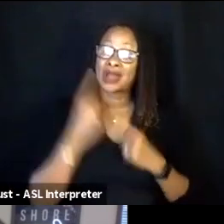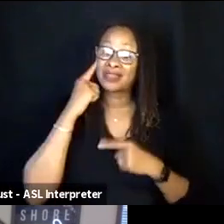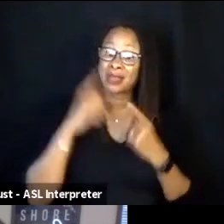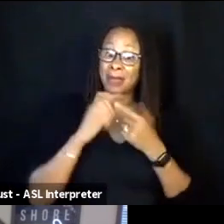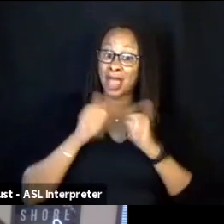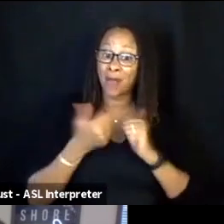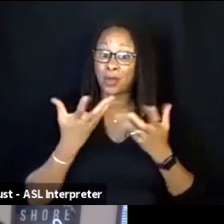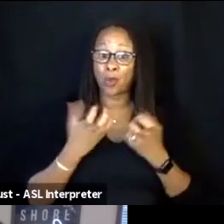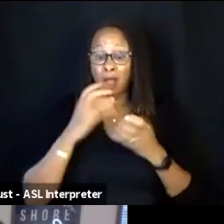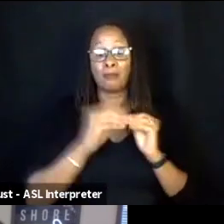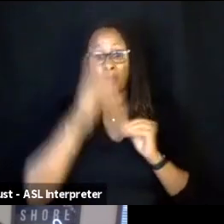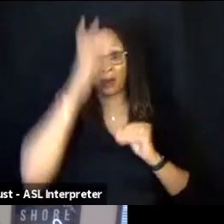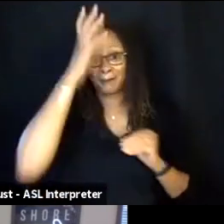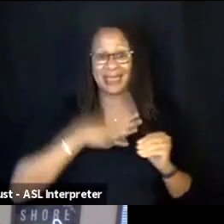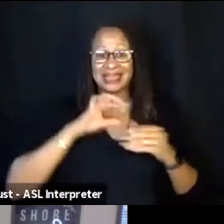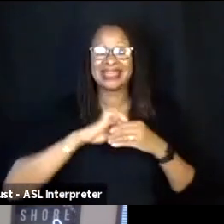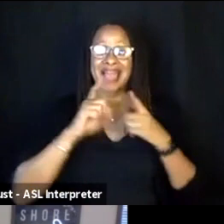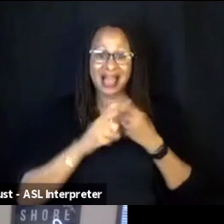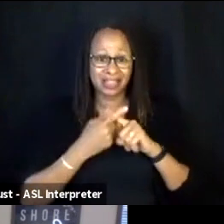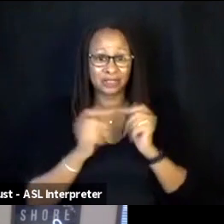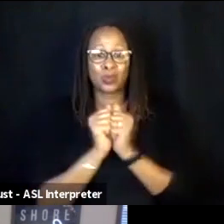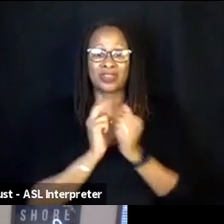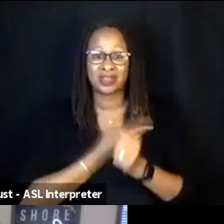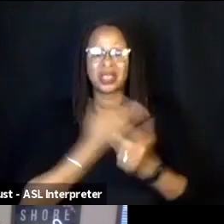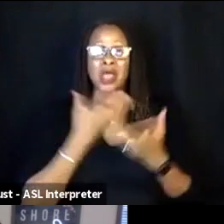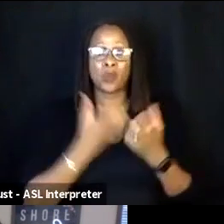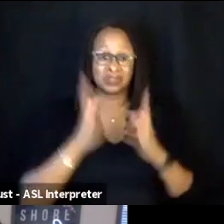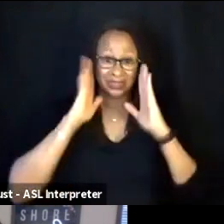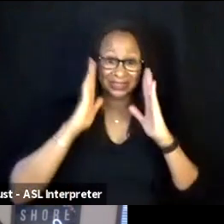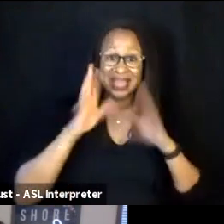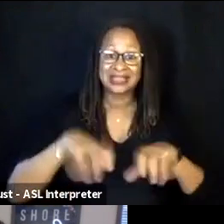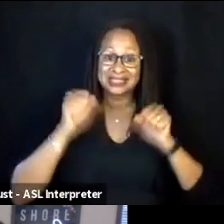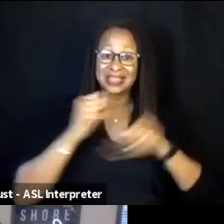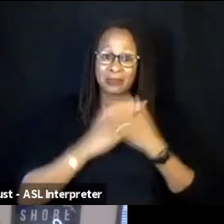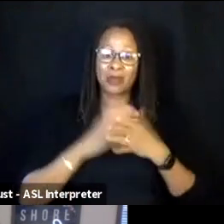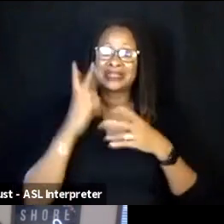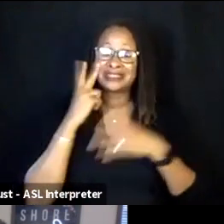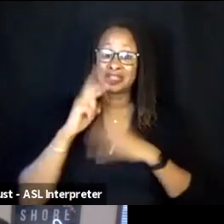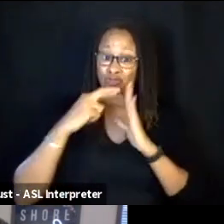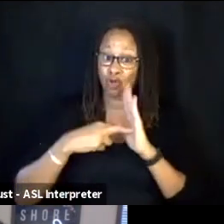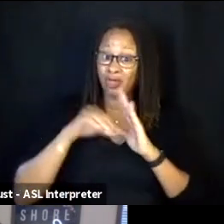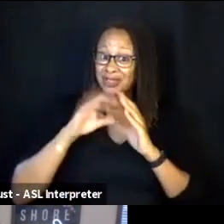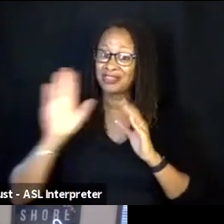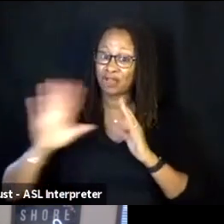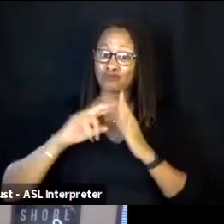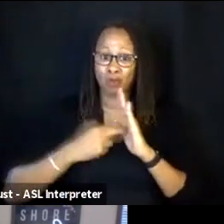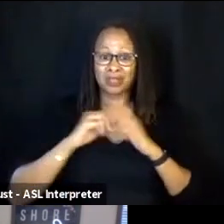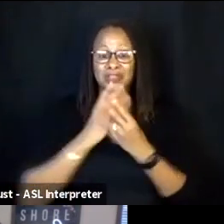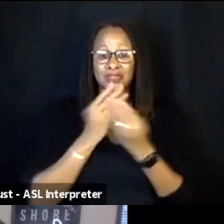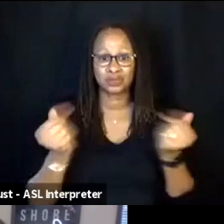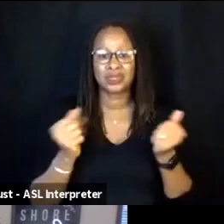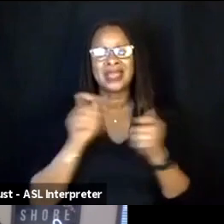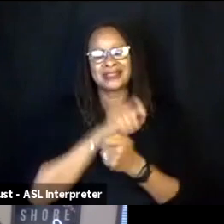in allyship with us, and we want them to listen, and we want them to take part and see their role in the solution, I think it's the exact same conversation